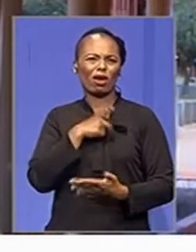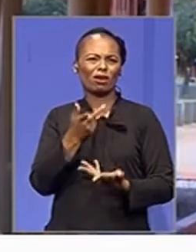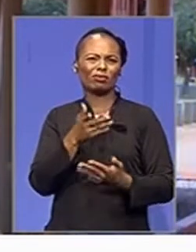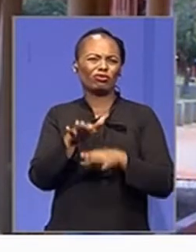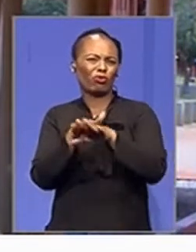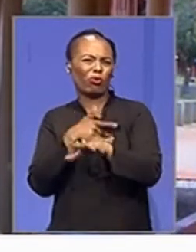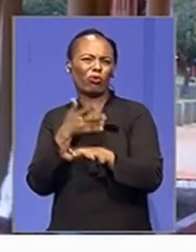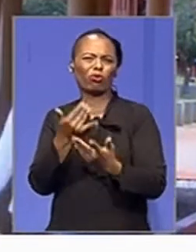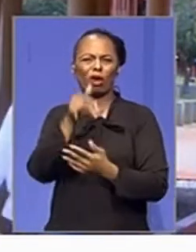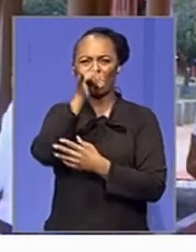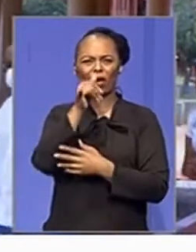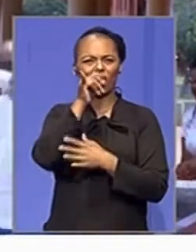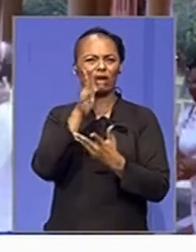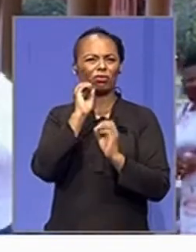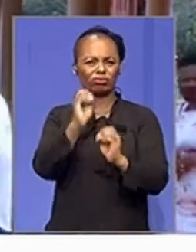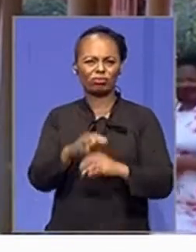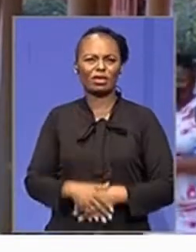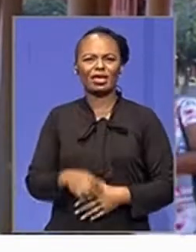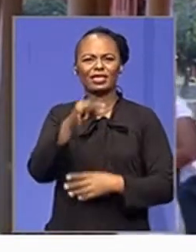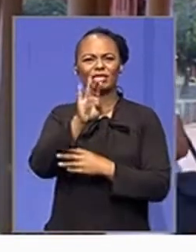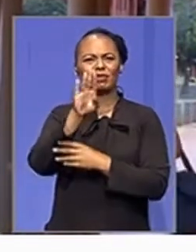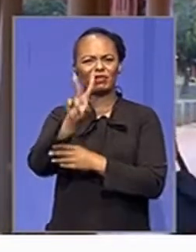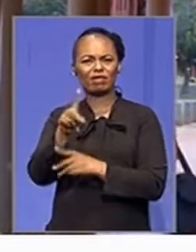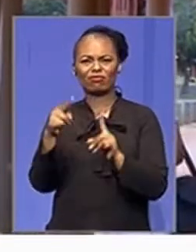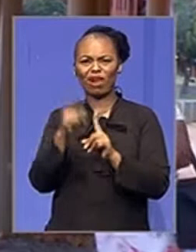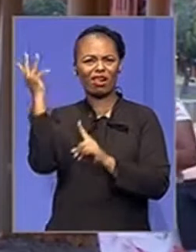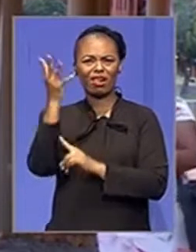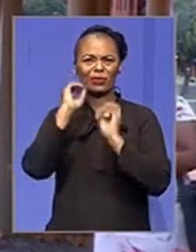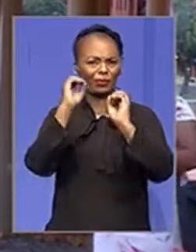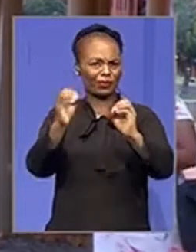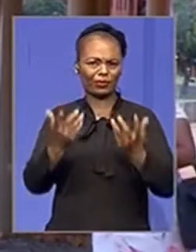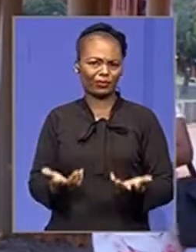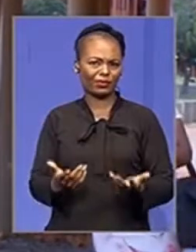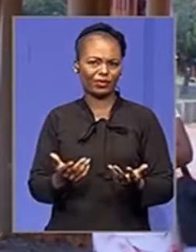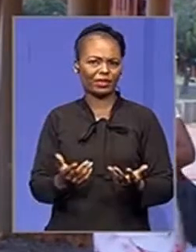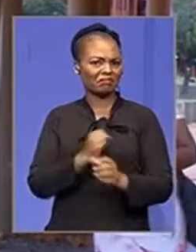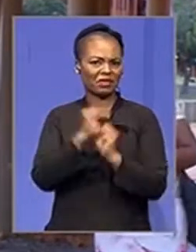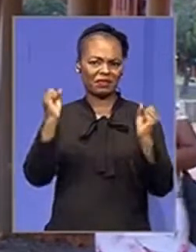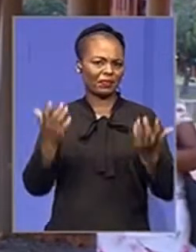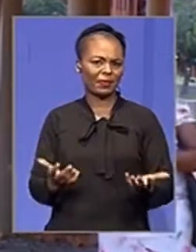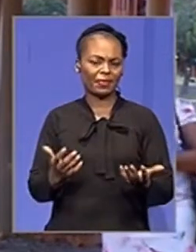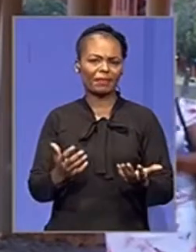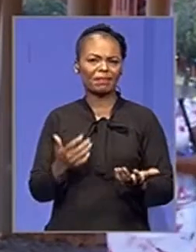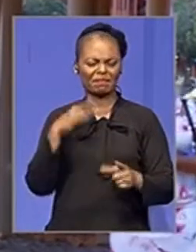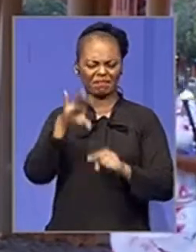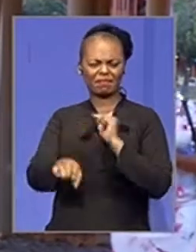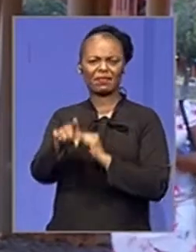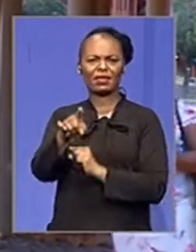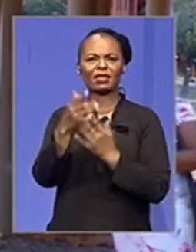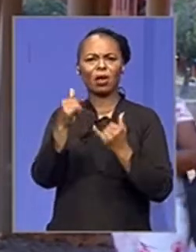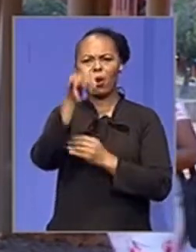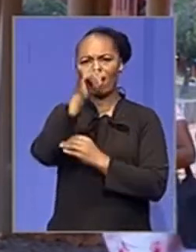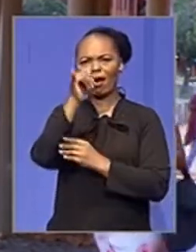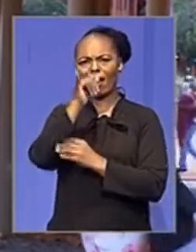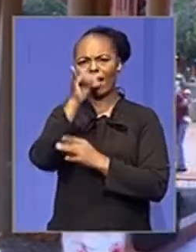no mention on gender-based violence. What we saw was in the most recent crime